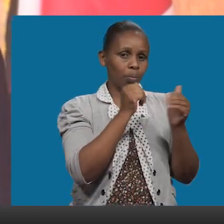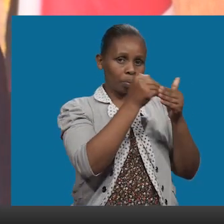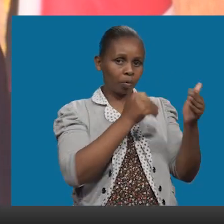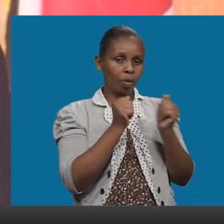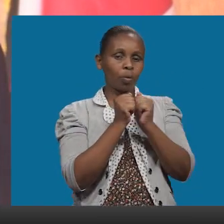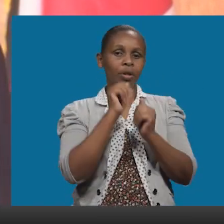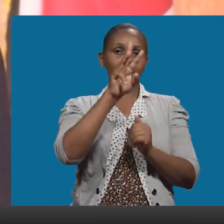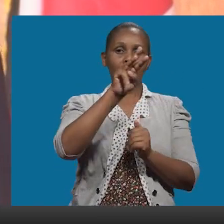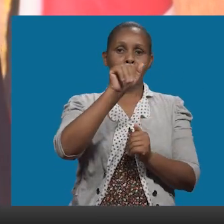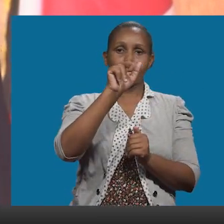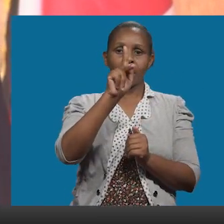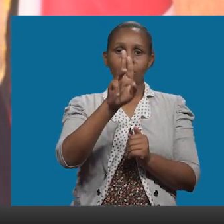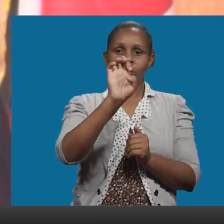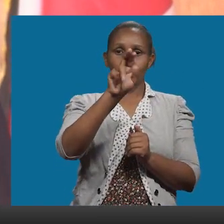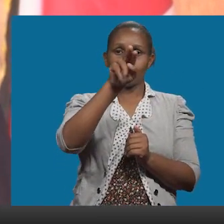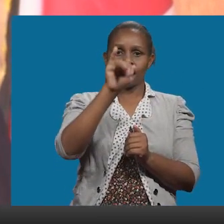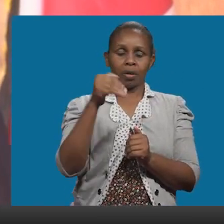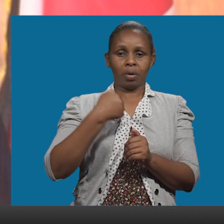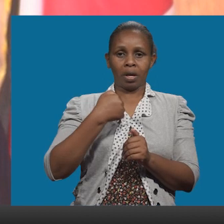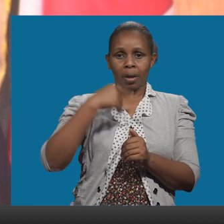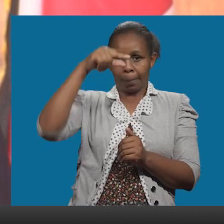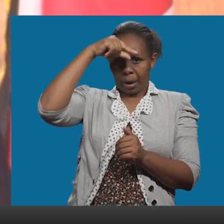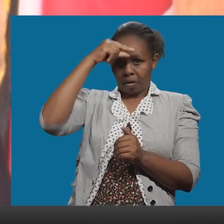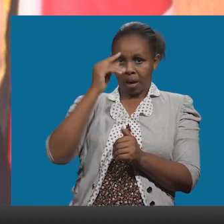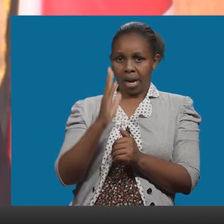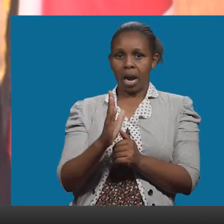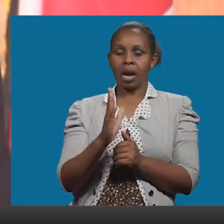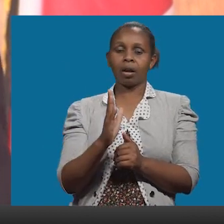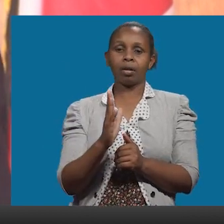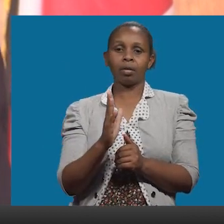Makueni. We started with the governor of Makueni, Governor